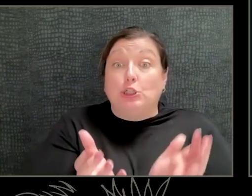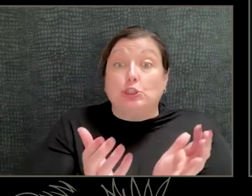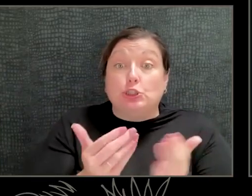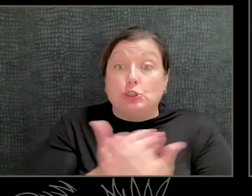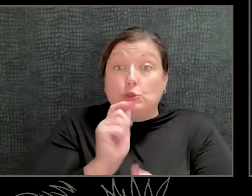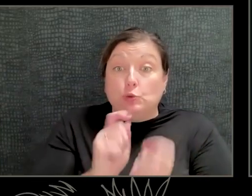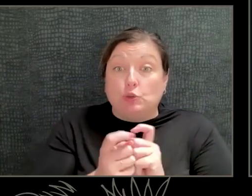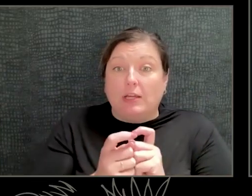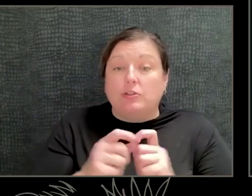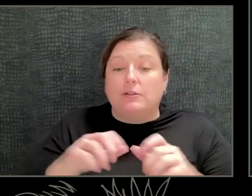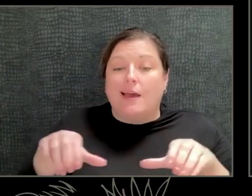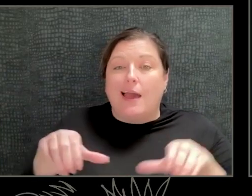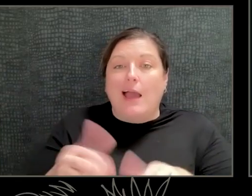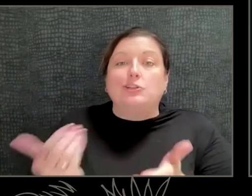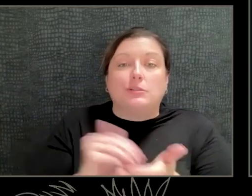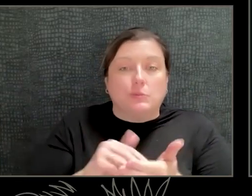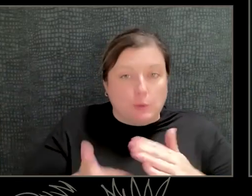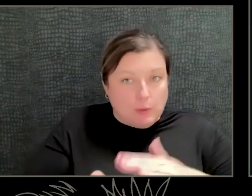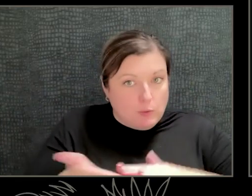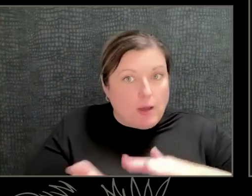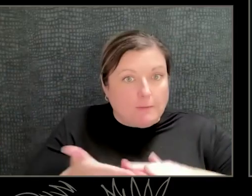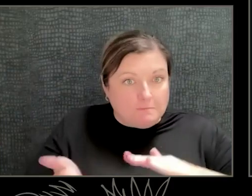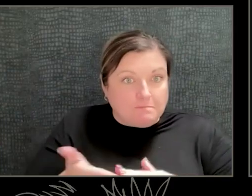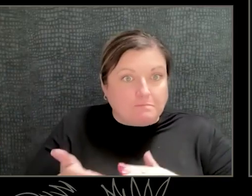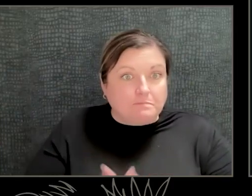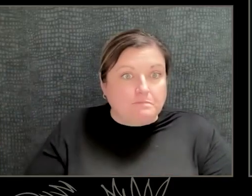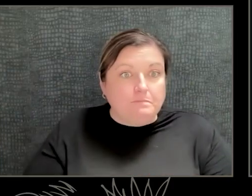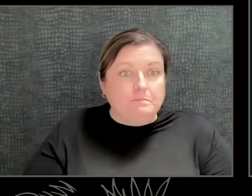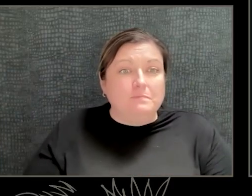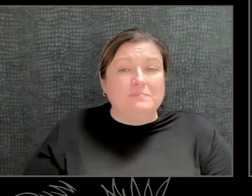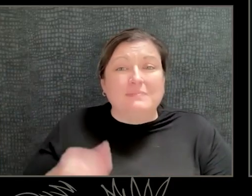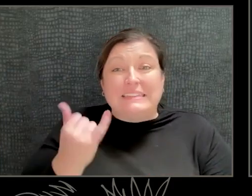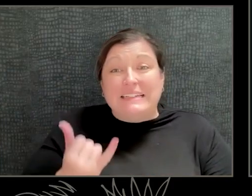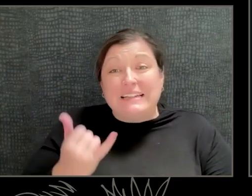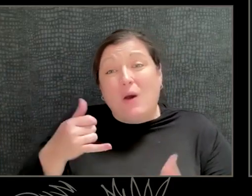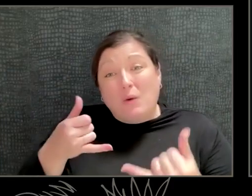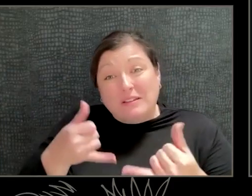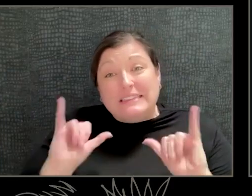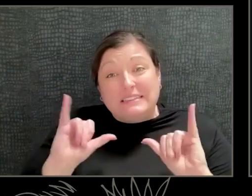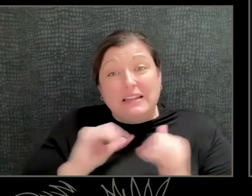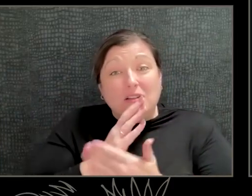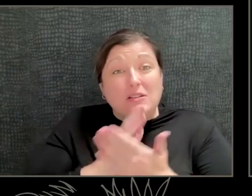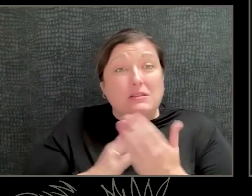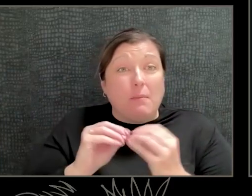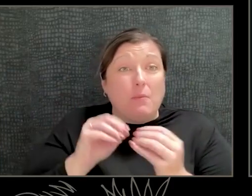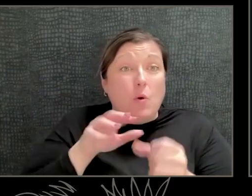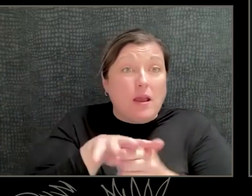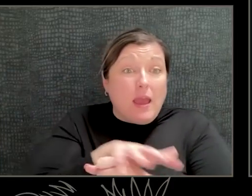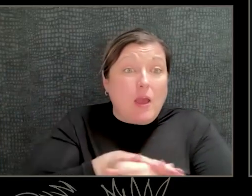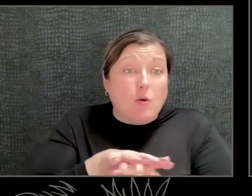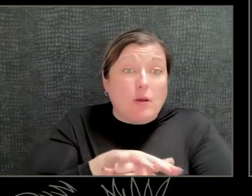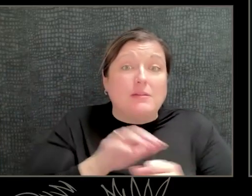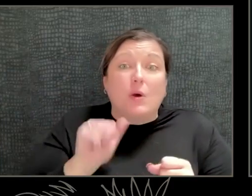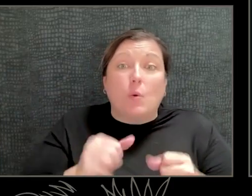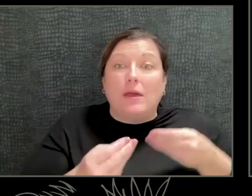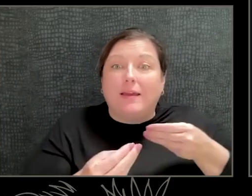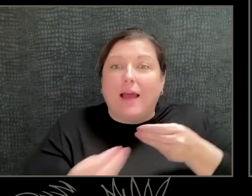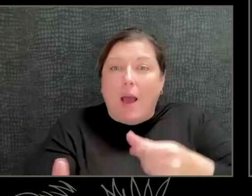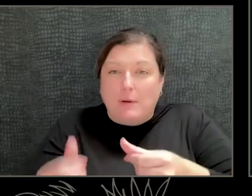actions get automatically rerun. Now, there's still some more areas we can optimize maybe for the